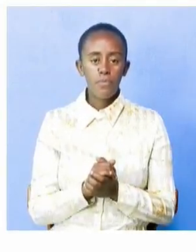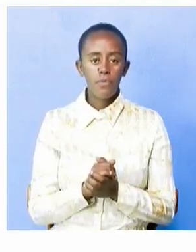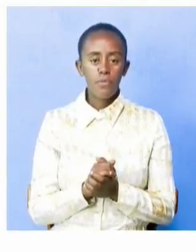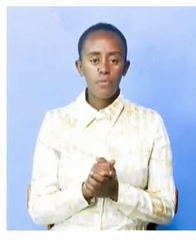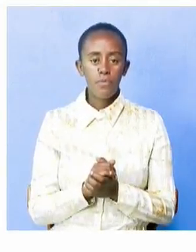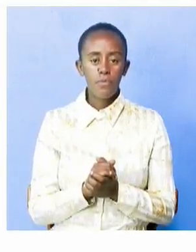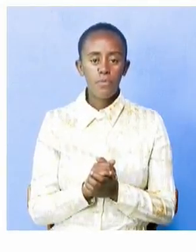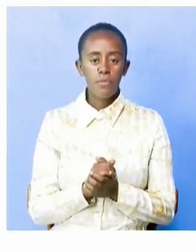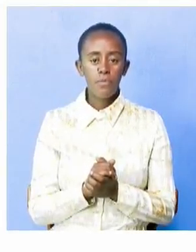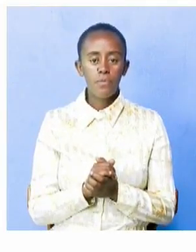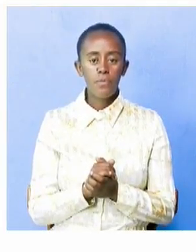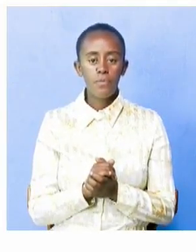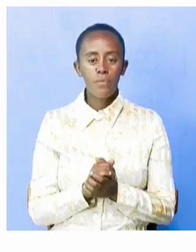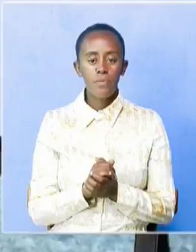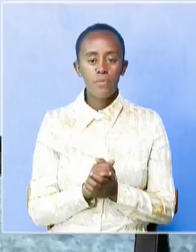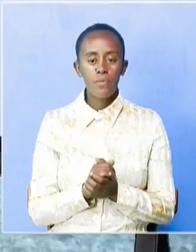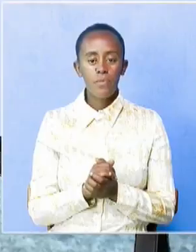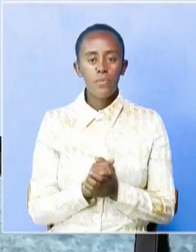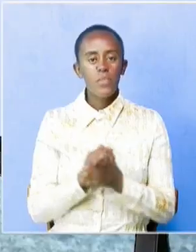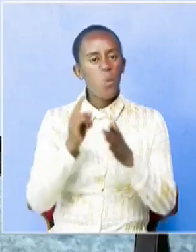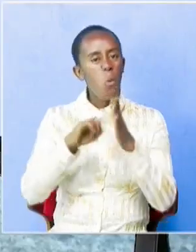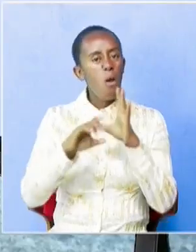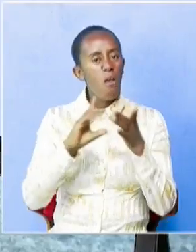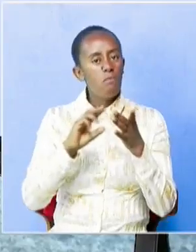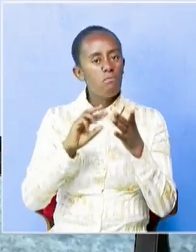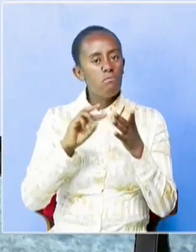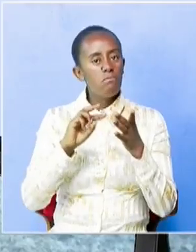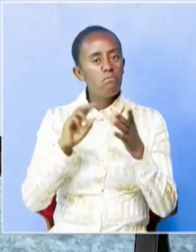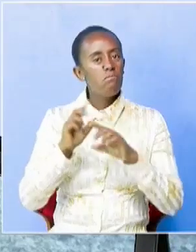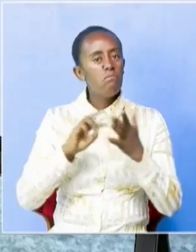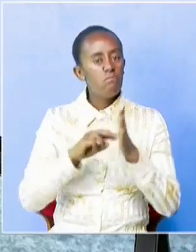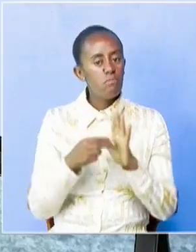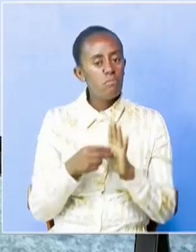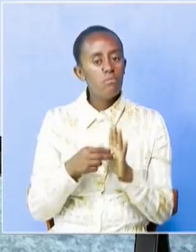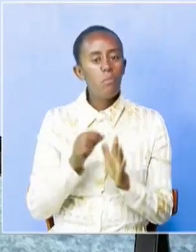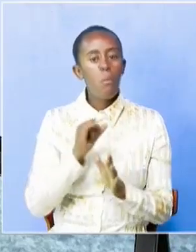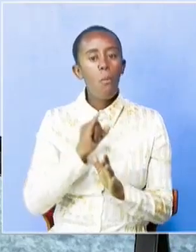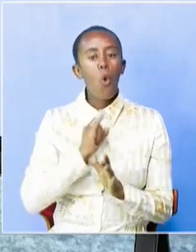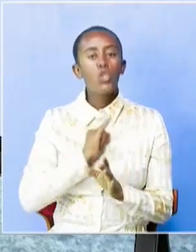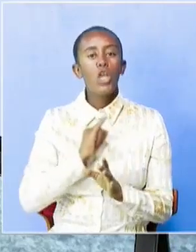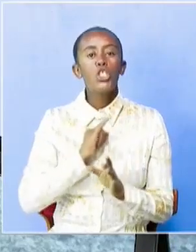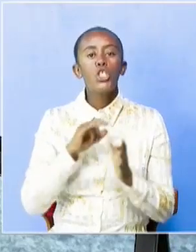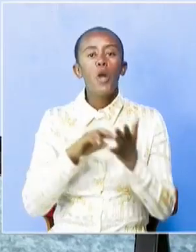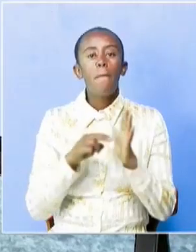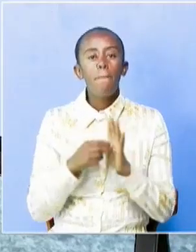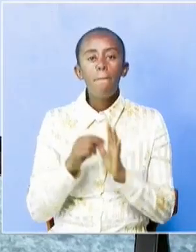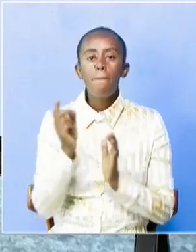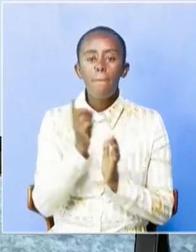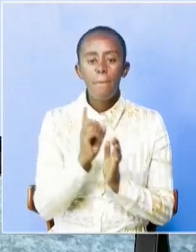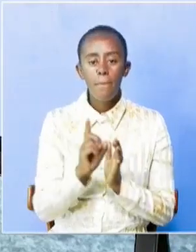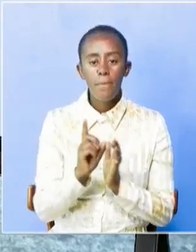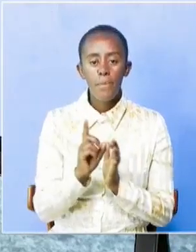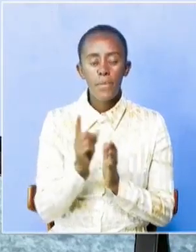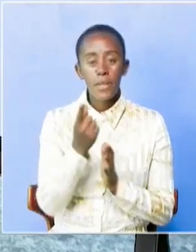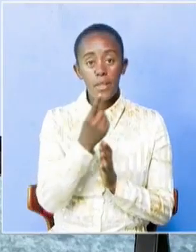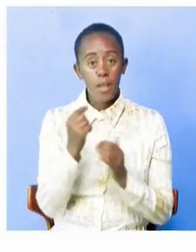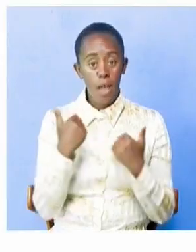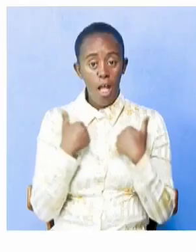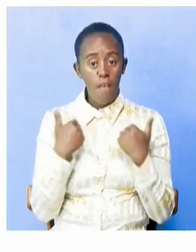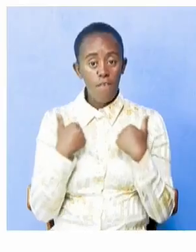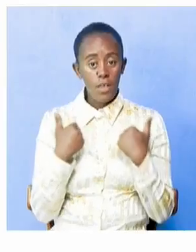Possession. So what does it mean, possession? Possession means the having